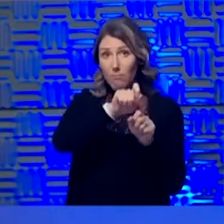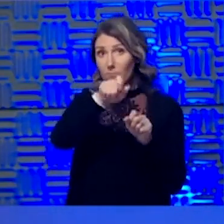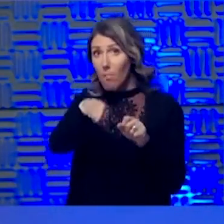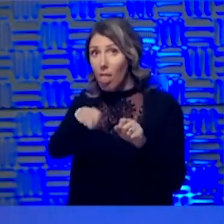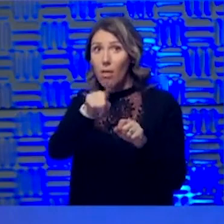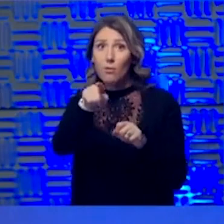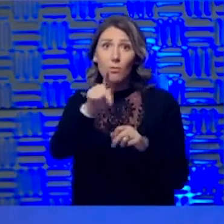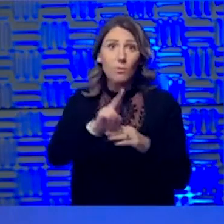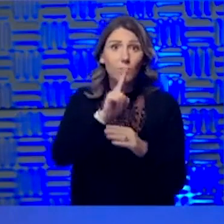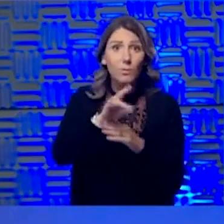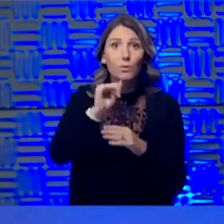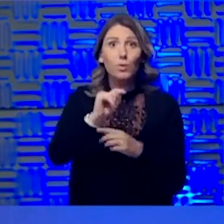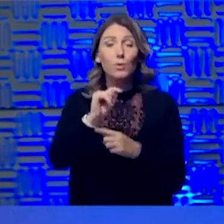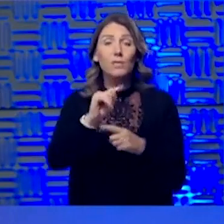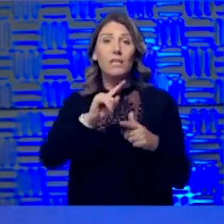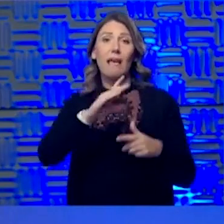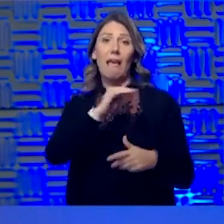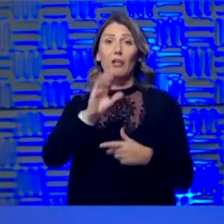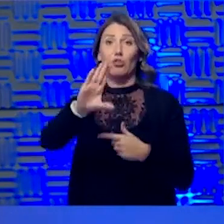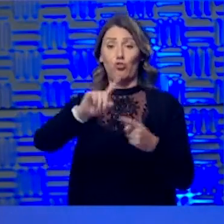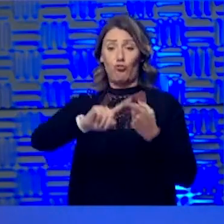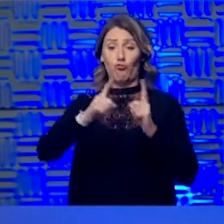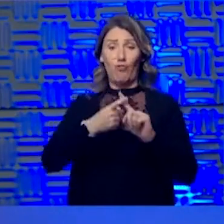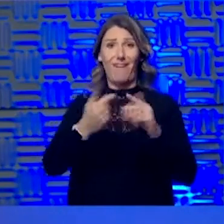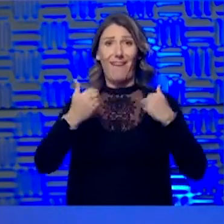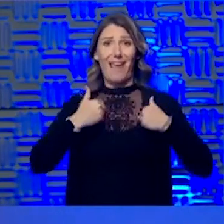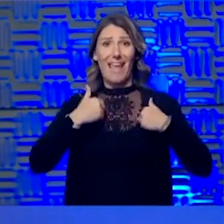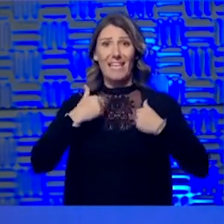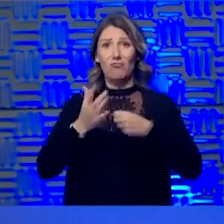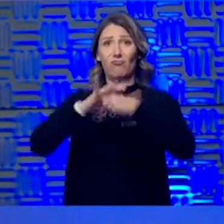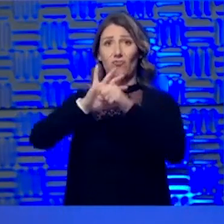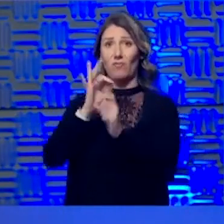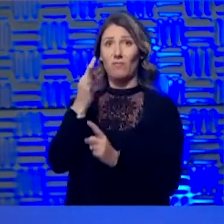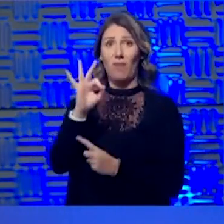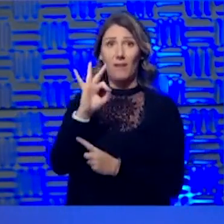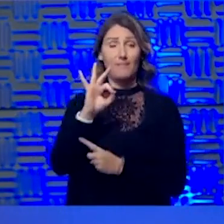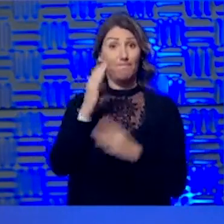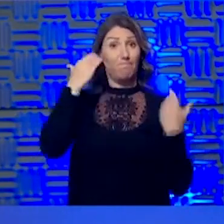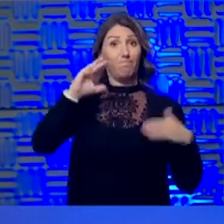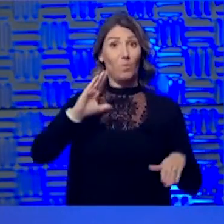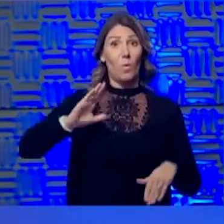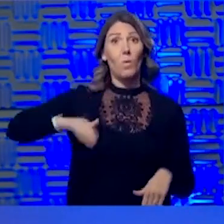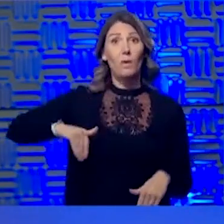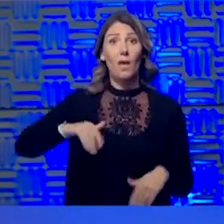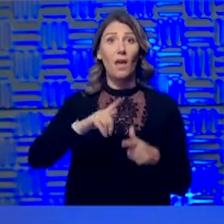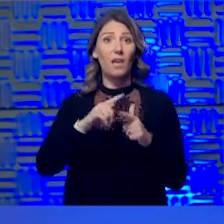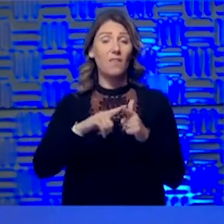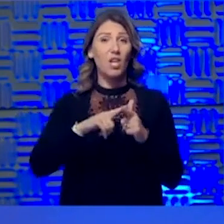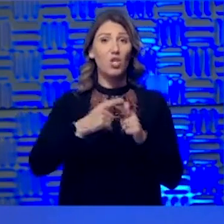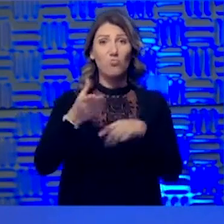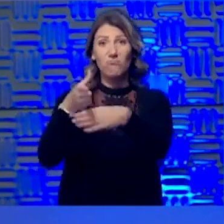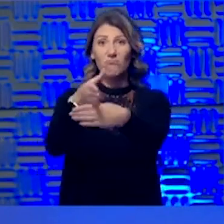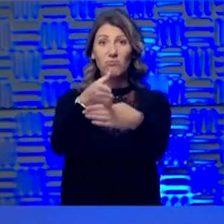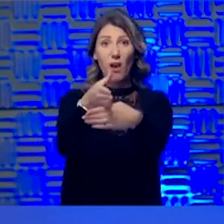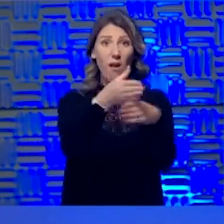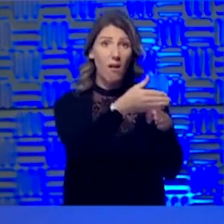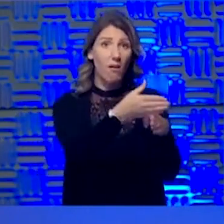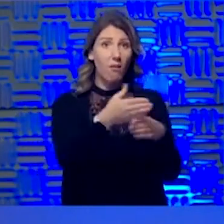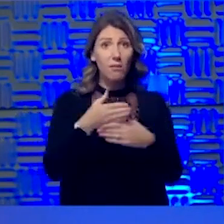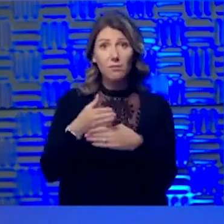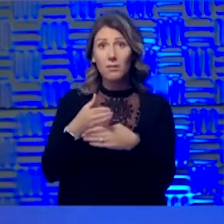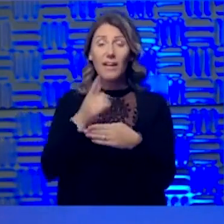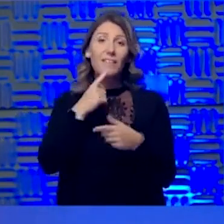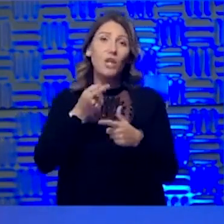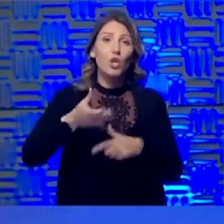your friend has it but doesn't know that they have the disease yet, and those droplets end up on there and then you are taking it to